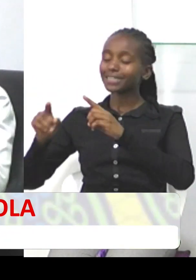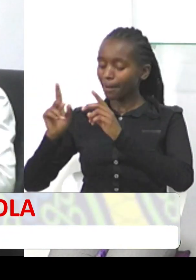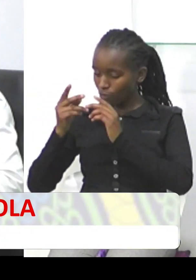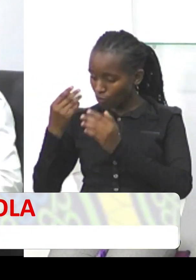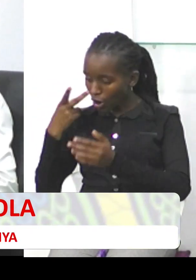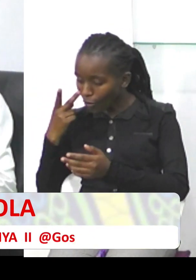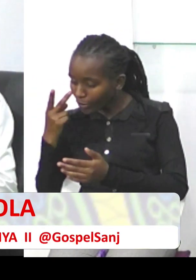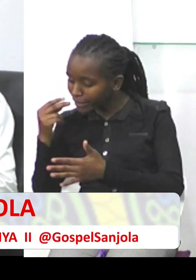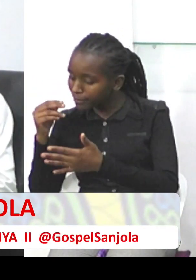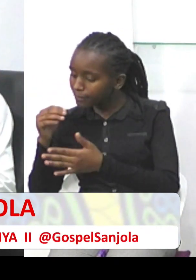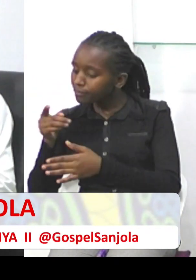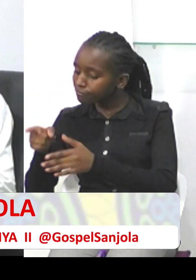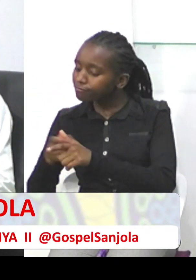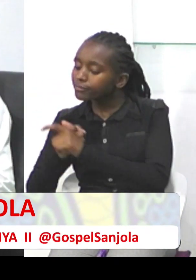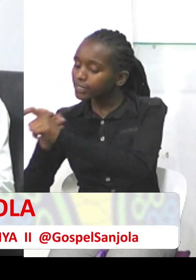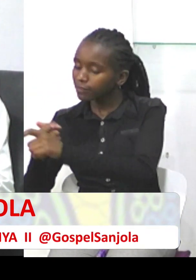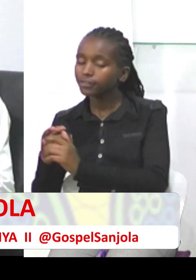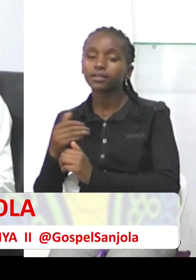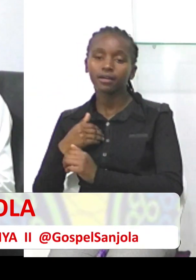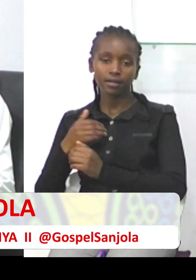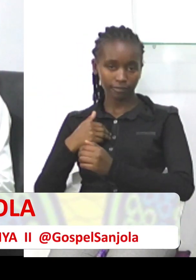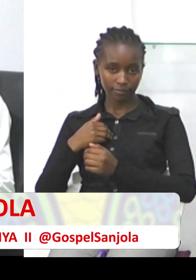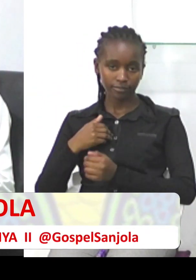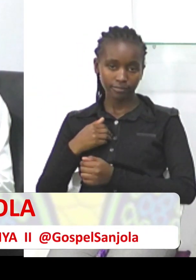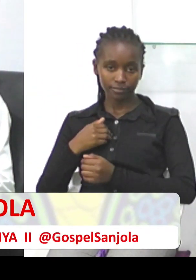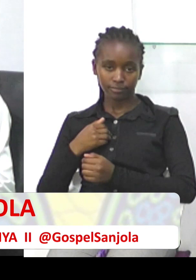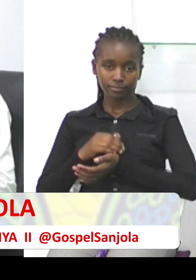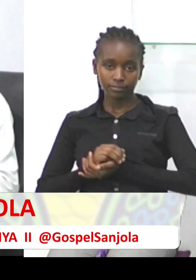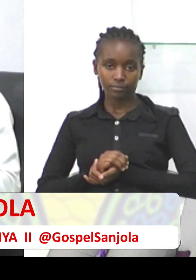You are there. Something physical, not